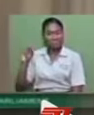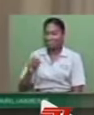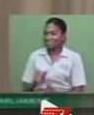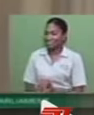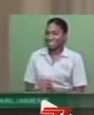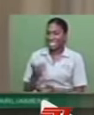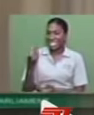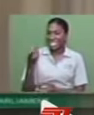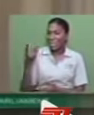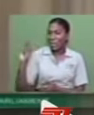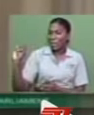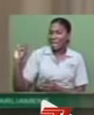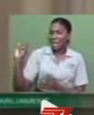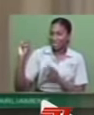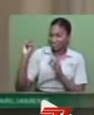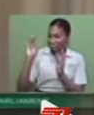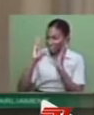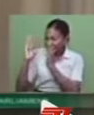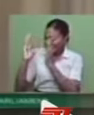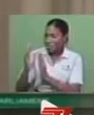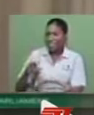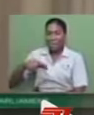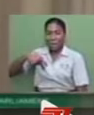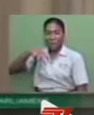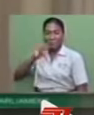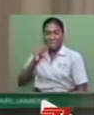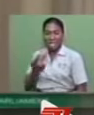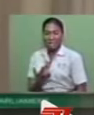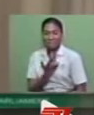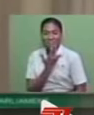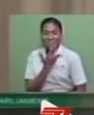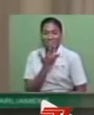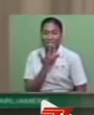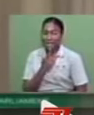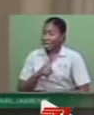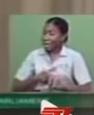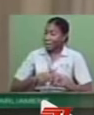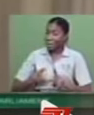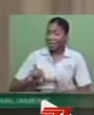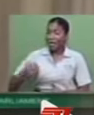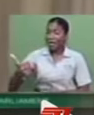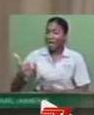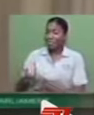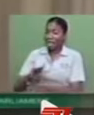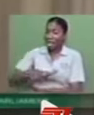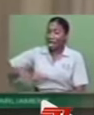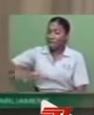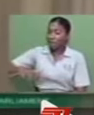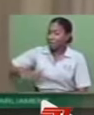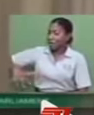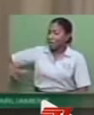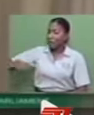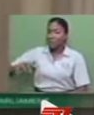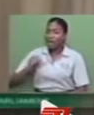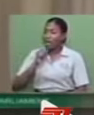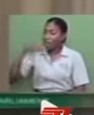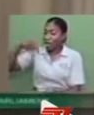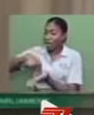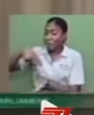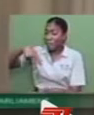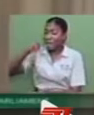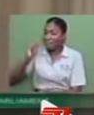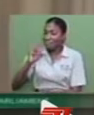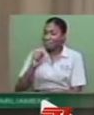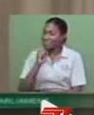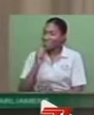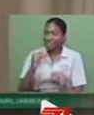lives matter. Port of Spain lives matter. But where's the equity of treatment? Where's the equality of treatment from a government body? This